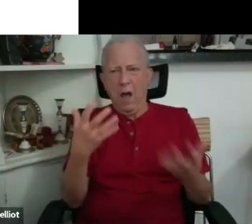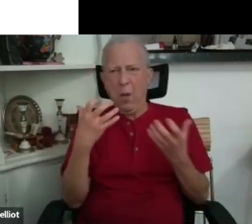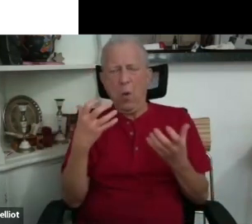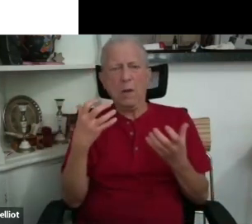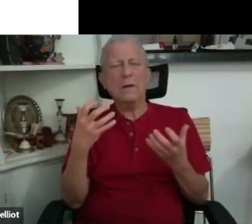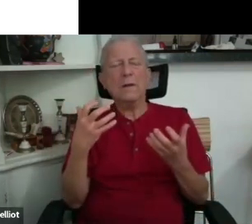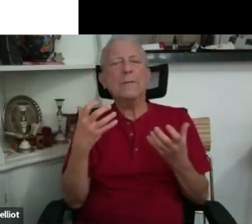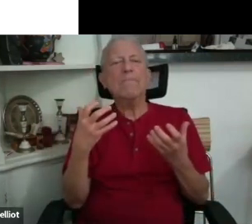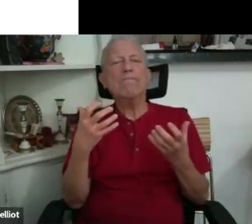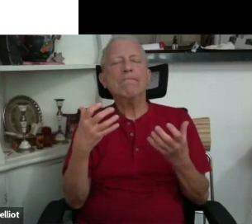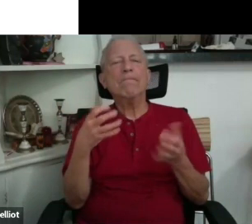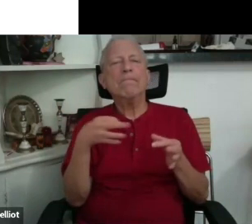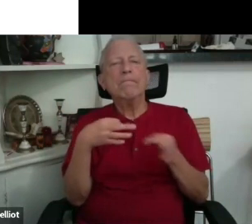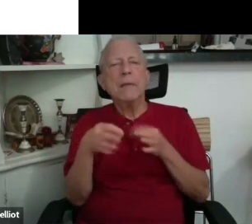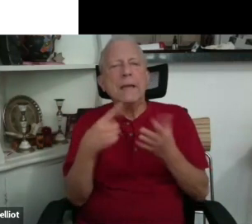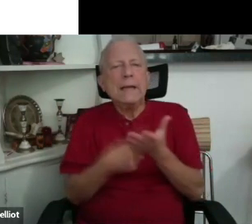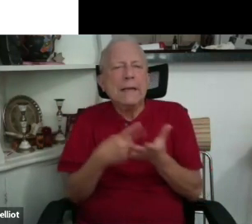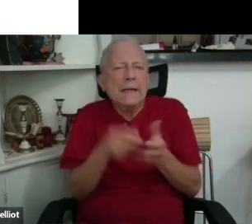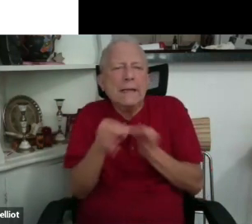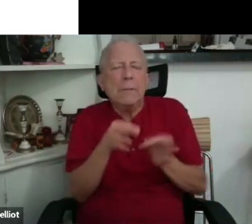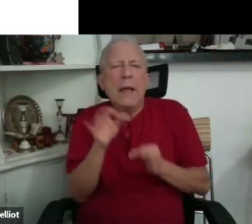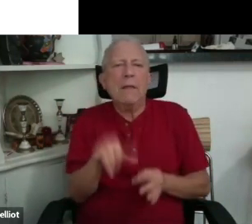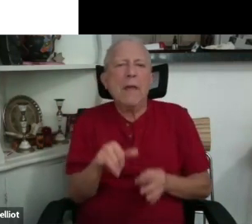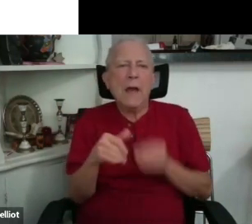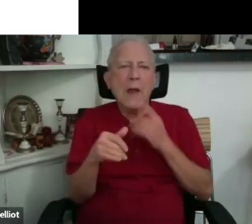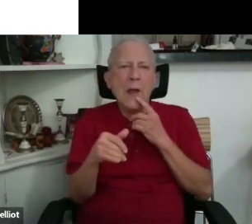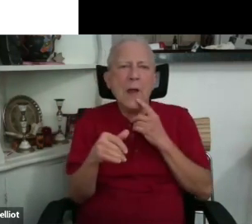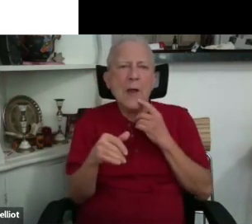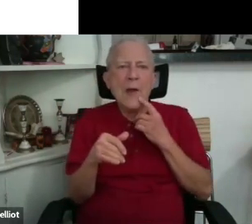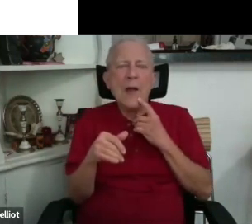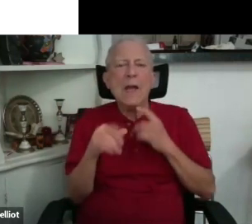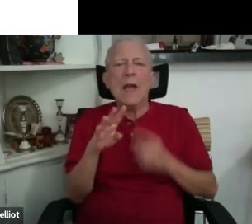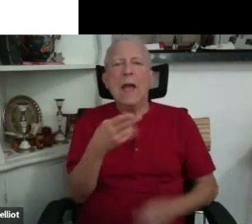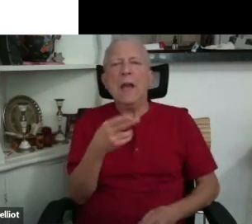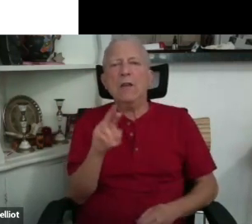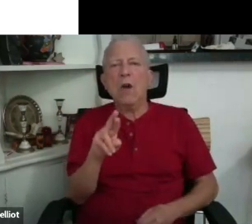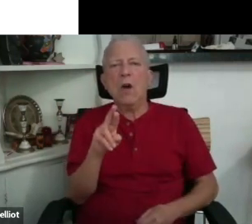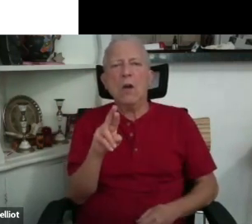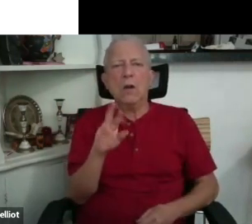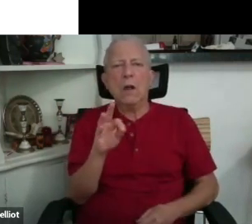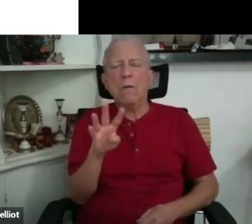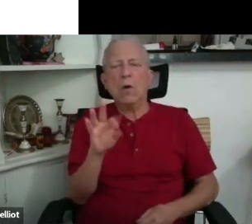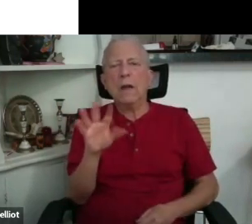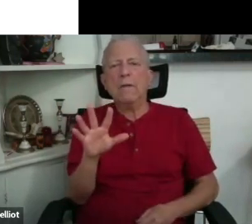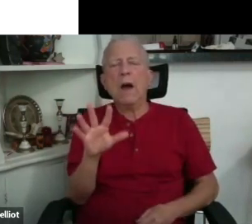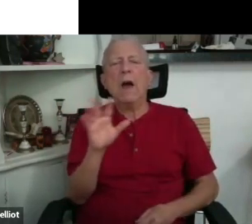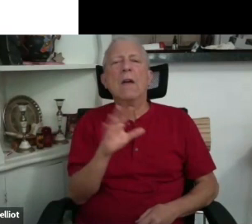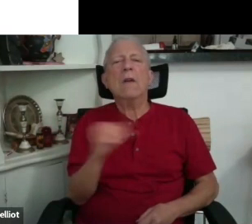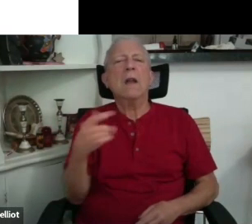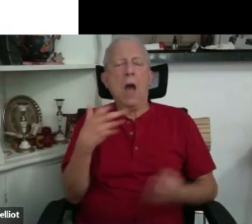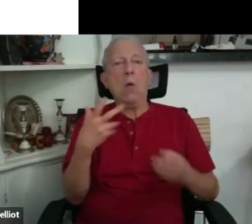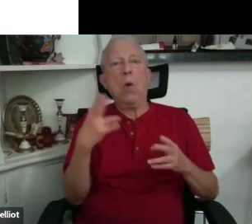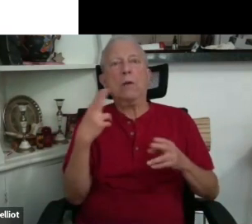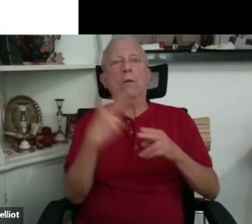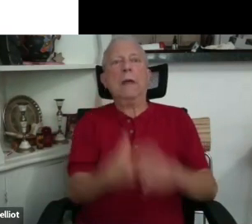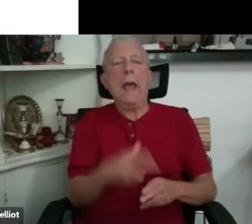this question of the scope of HR 9495 and basically name that there is